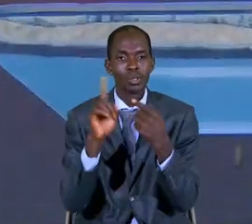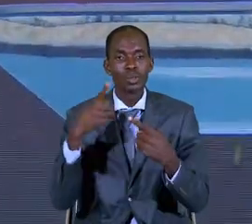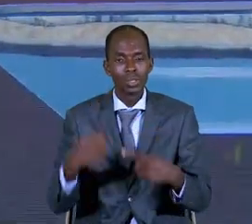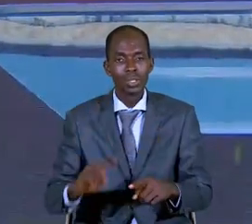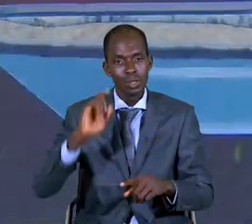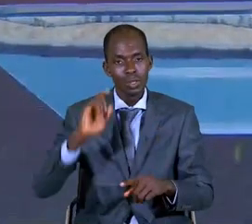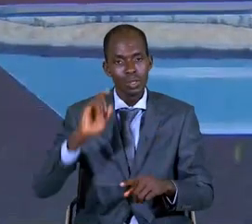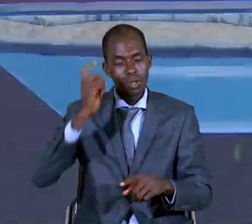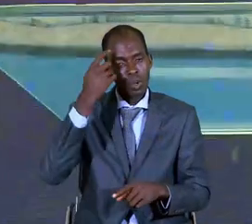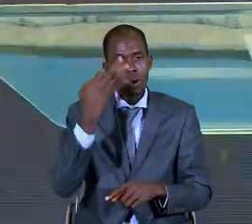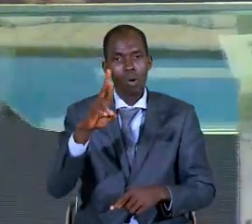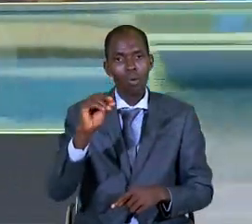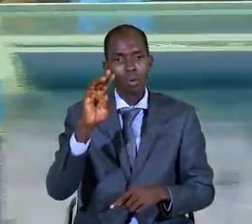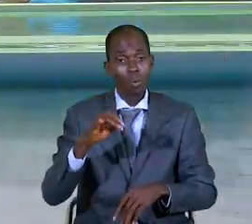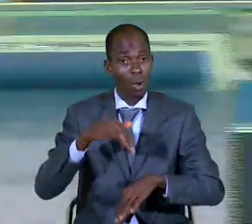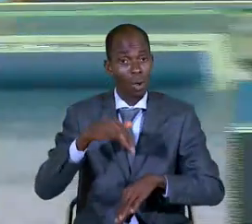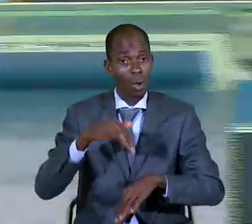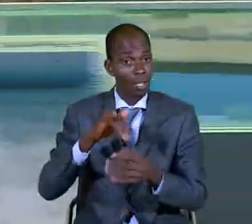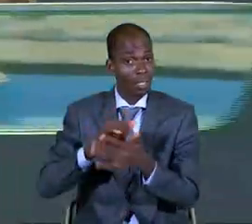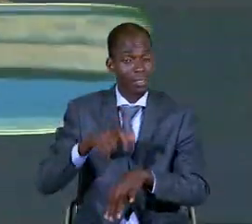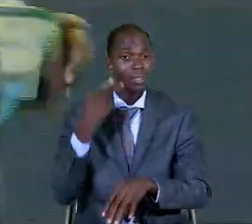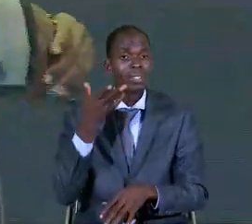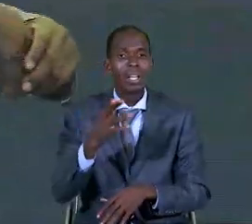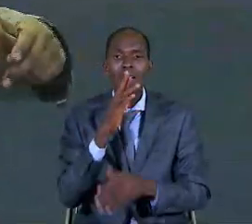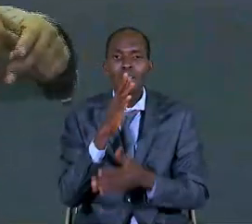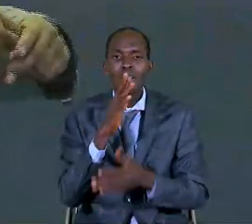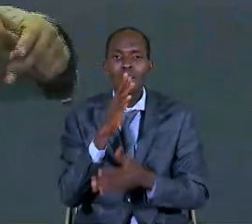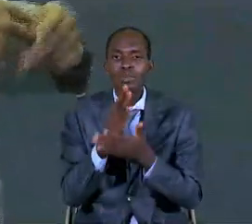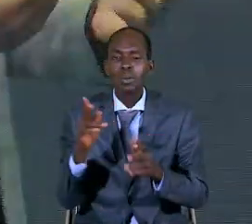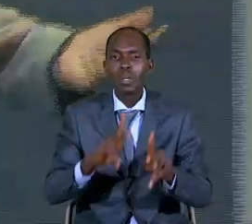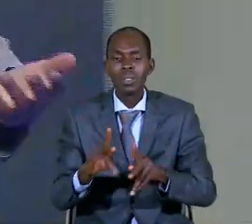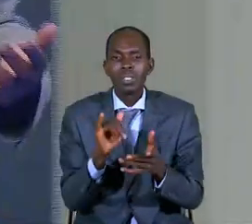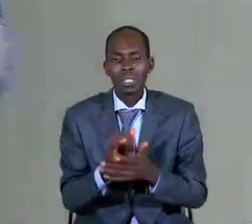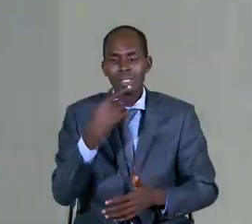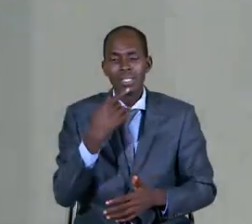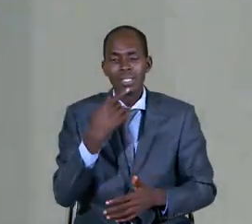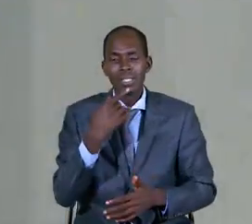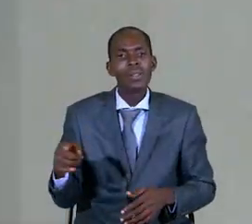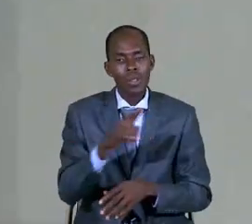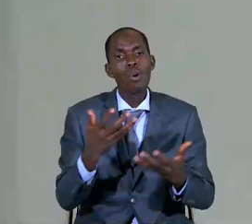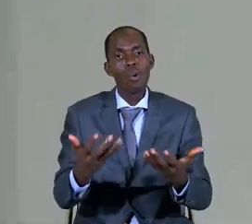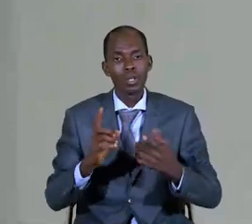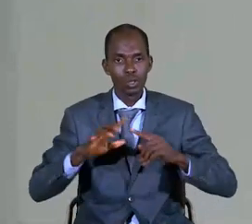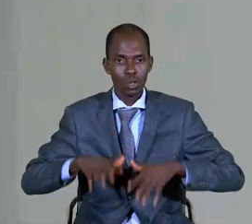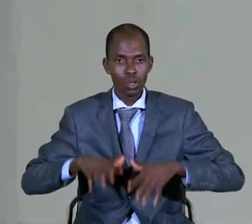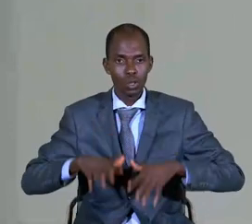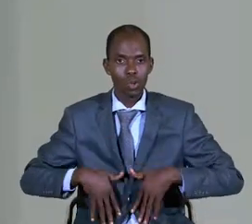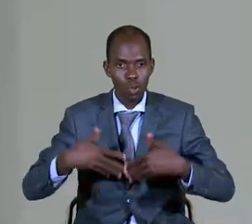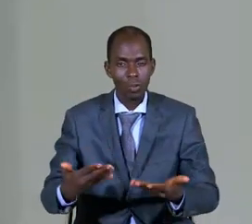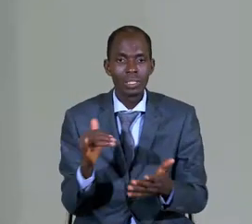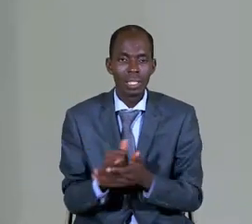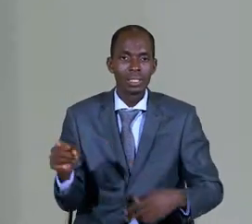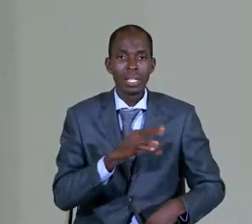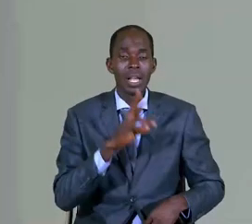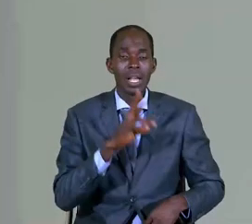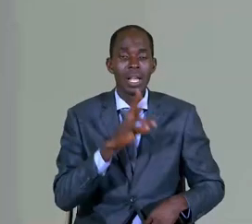at that time. You see, there are people, they say they don't want to confess, they say they're free, they're